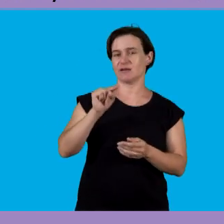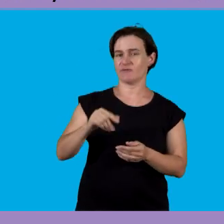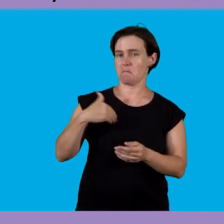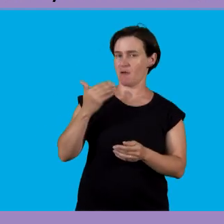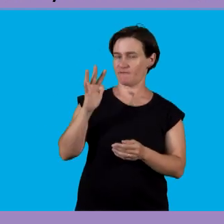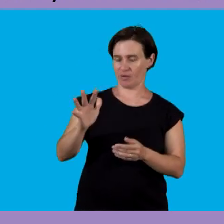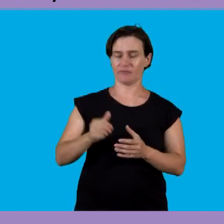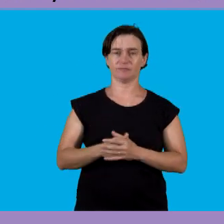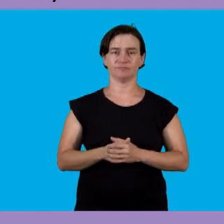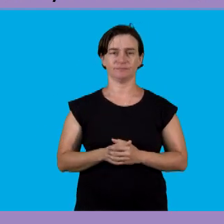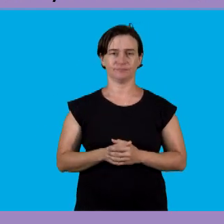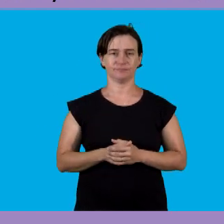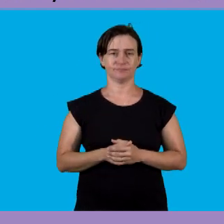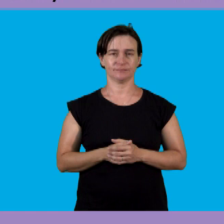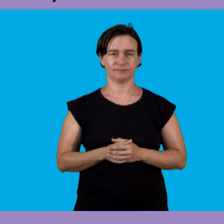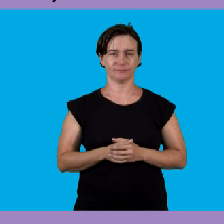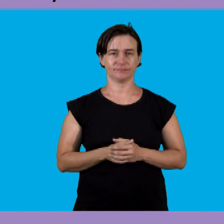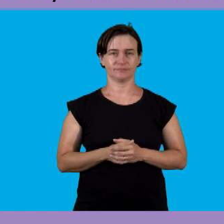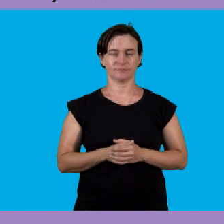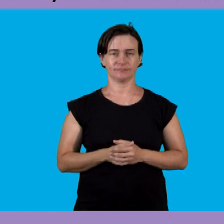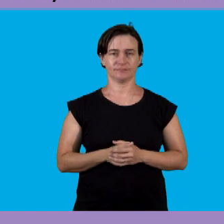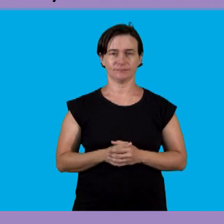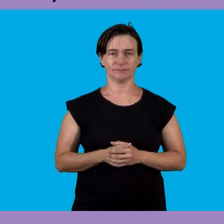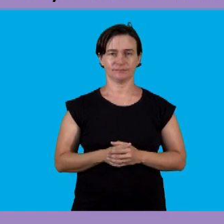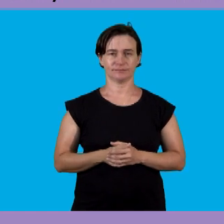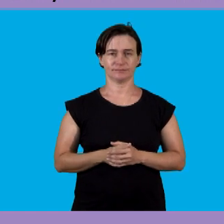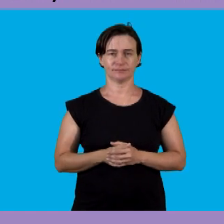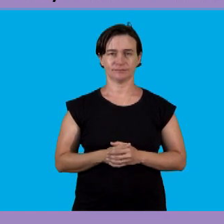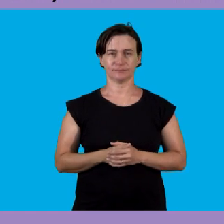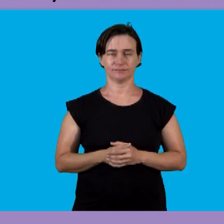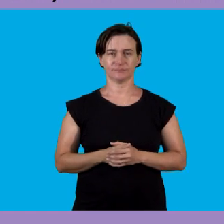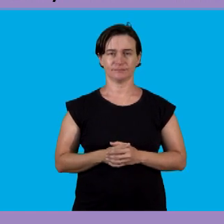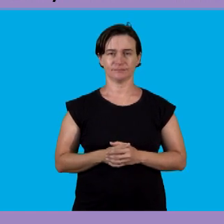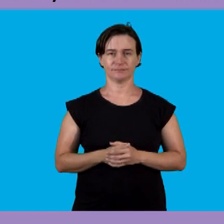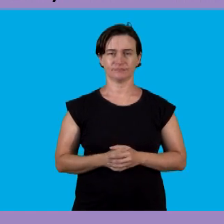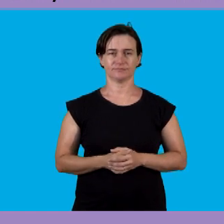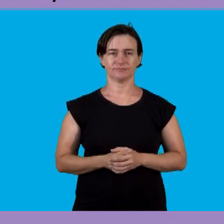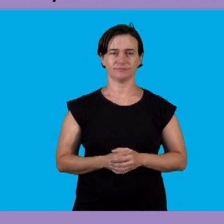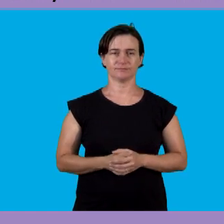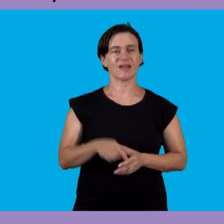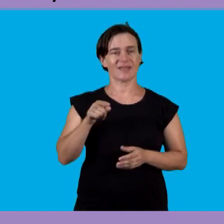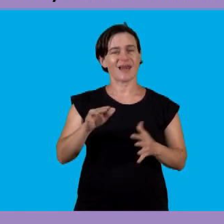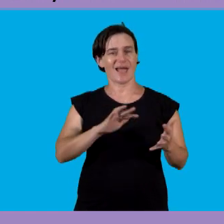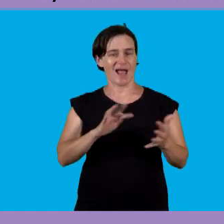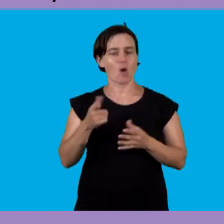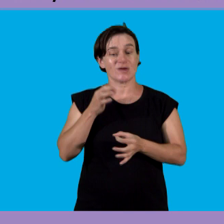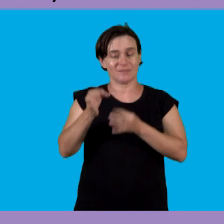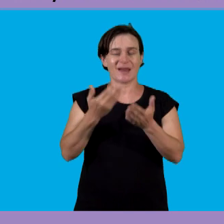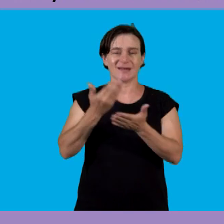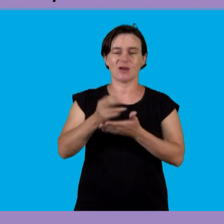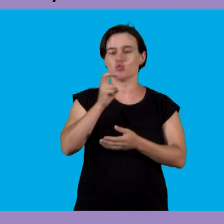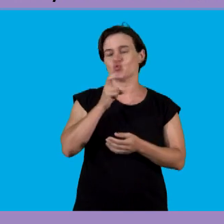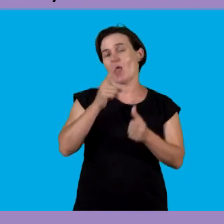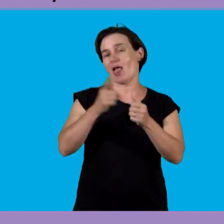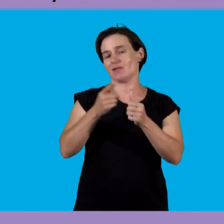this calculation, we are going to divide that answer by 5. And that is that word sum